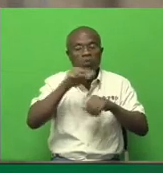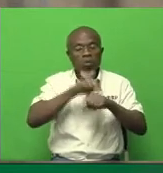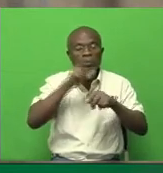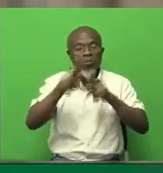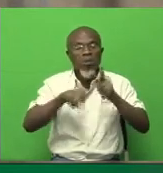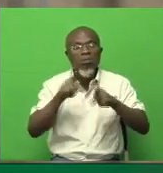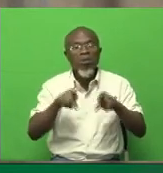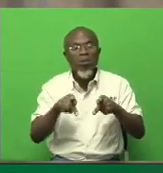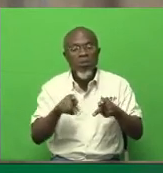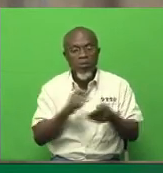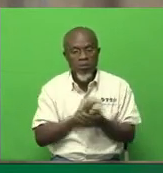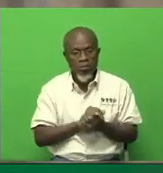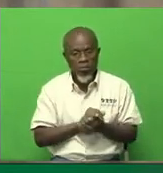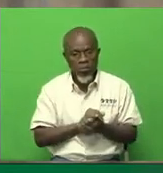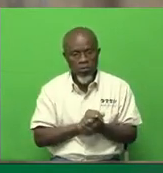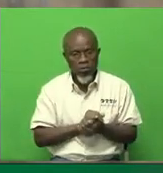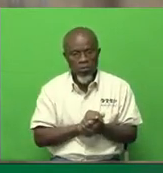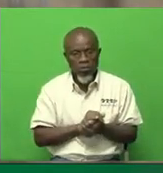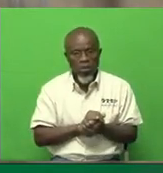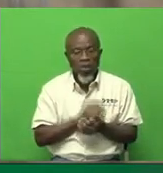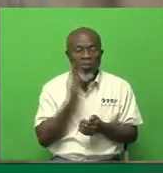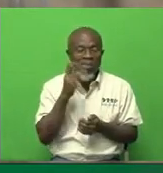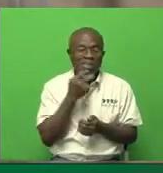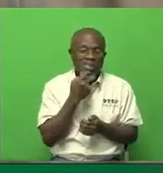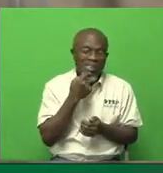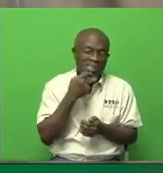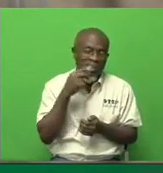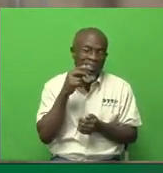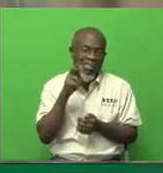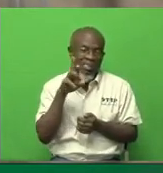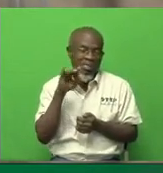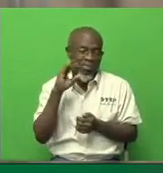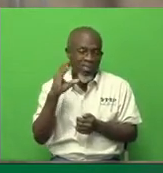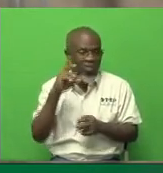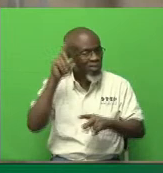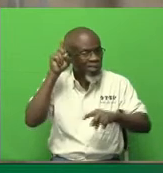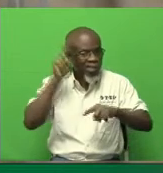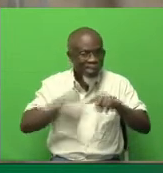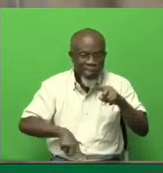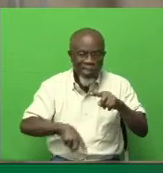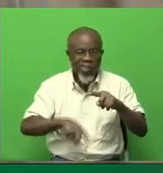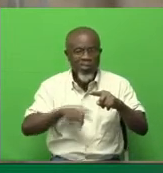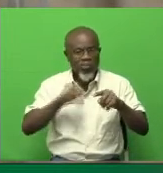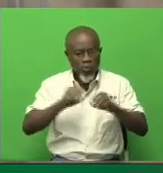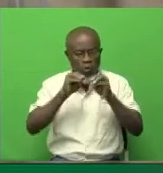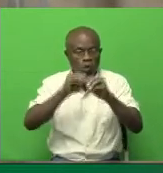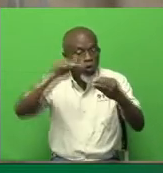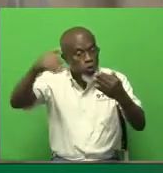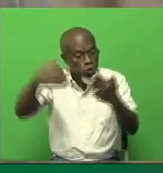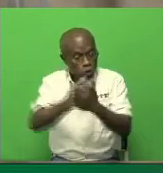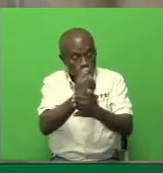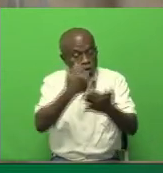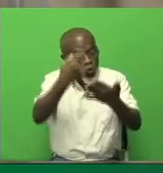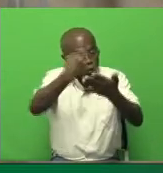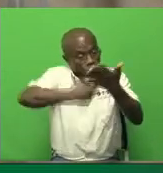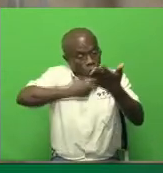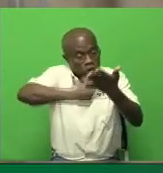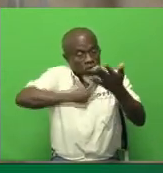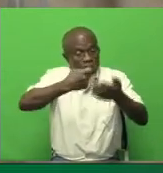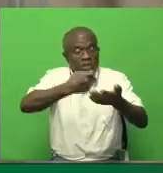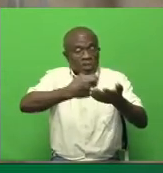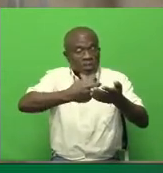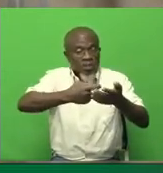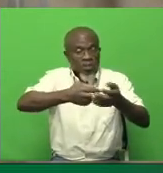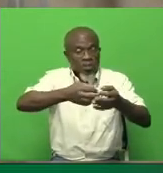that you cannot Institute new tariffs without justifying a proper